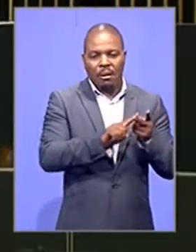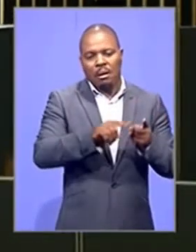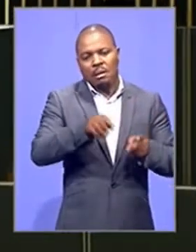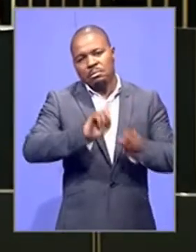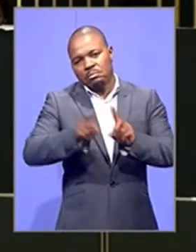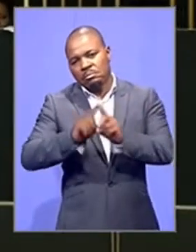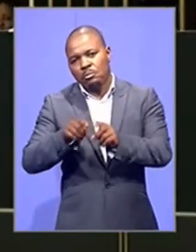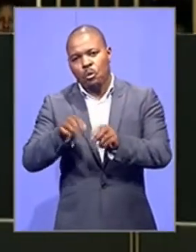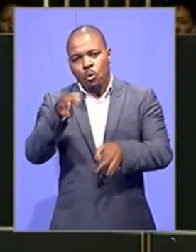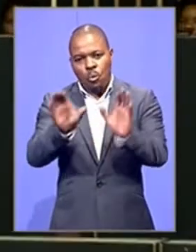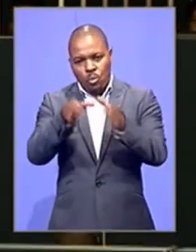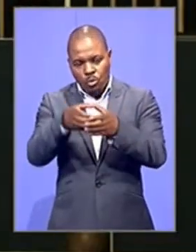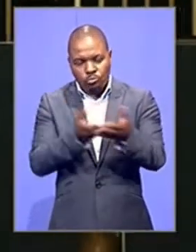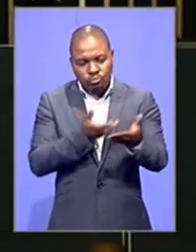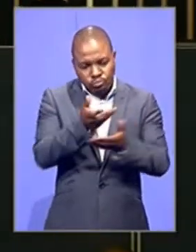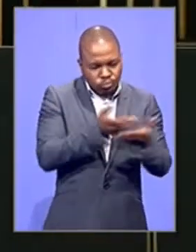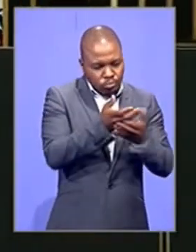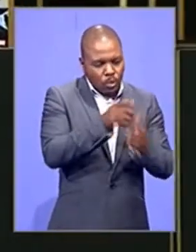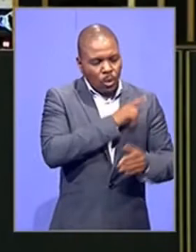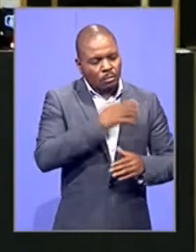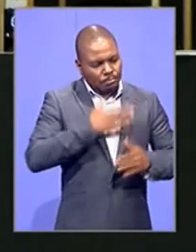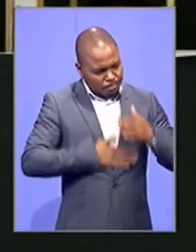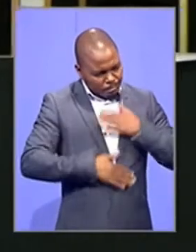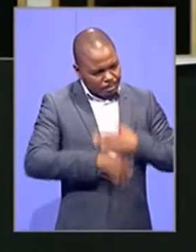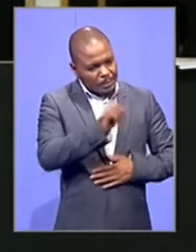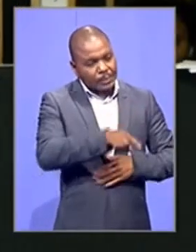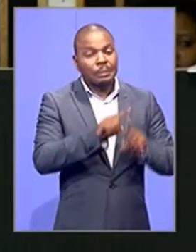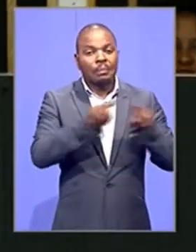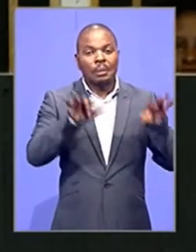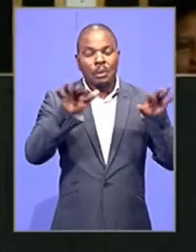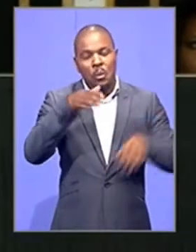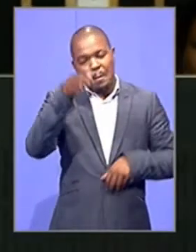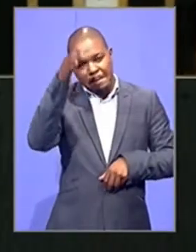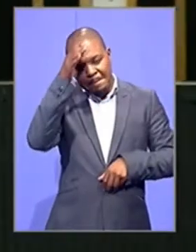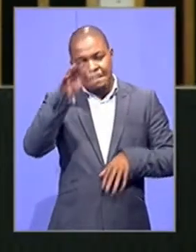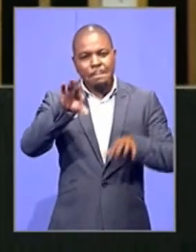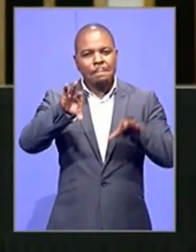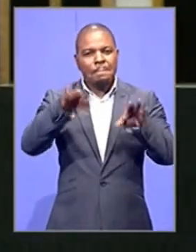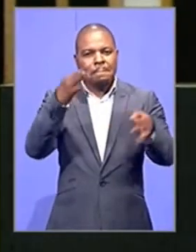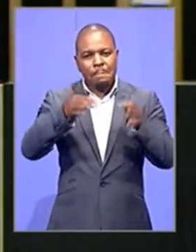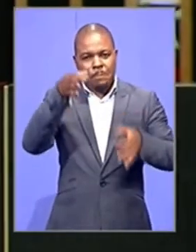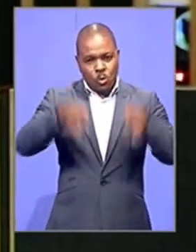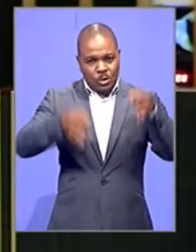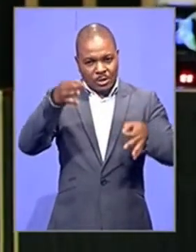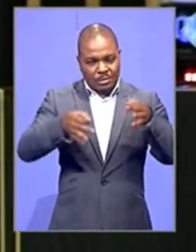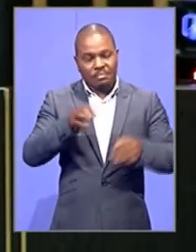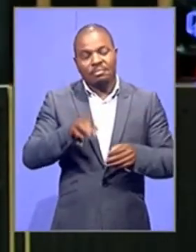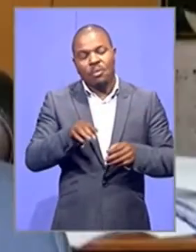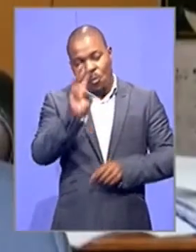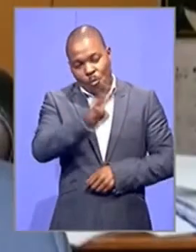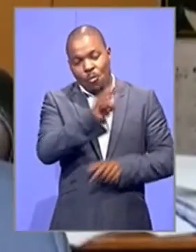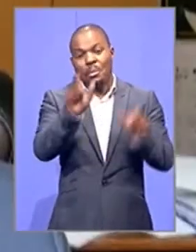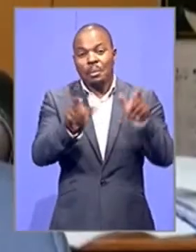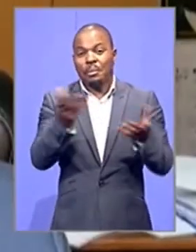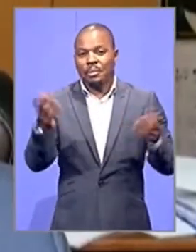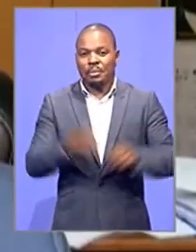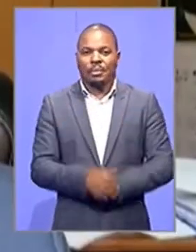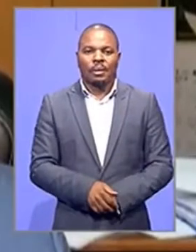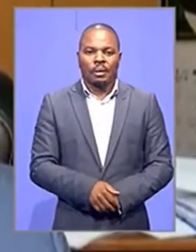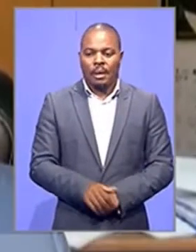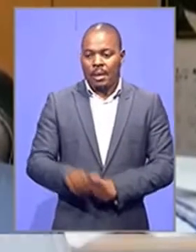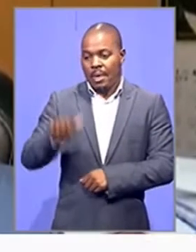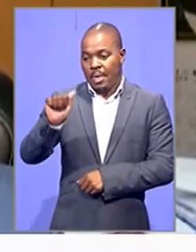ipoleditseng hore ba khobe matshwafo empa ditsebi ditabeng tsa dipolotiki di na le mantswe a tlhokomediso. Both the